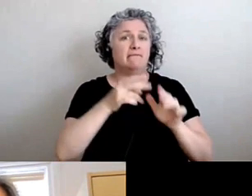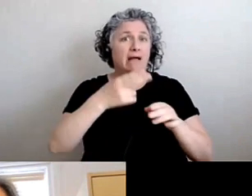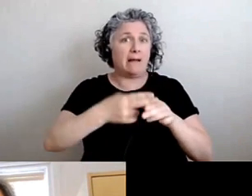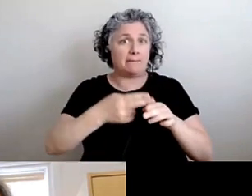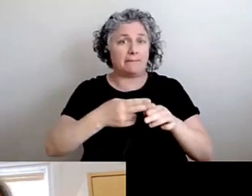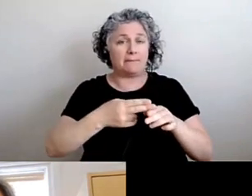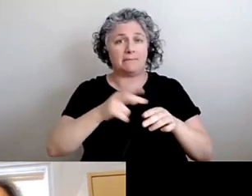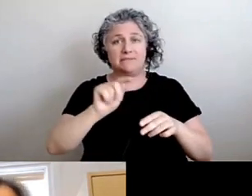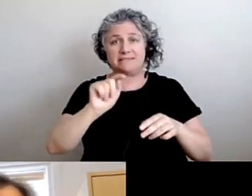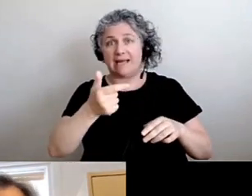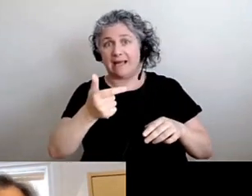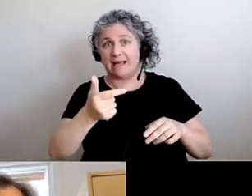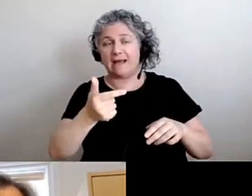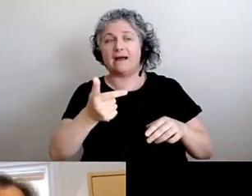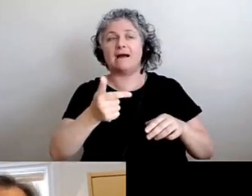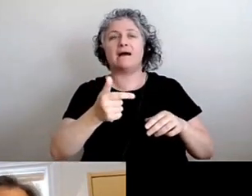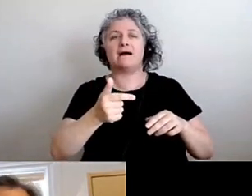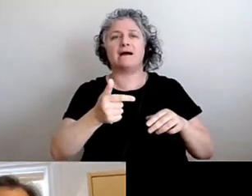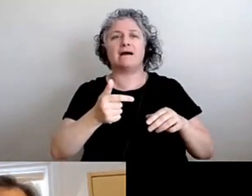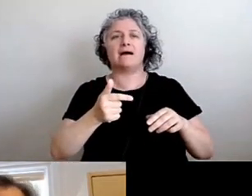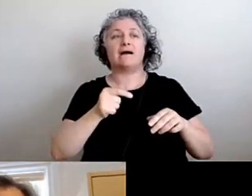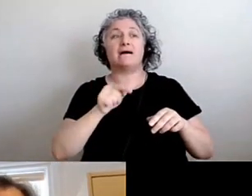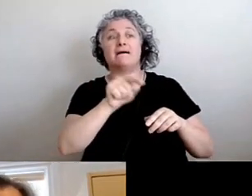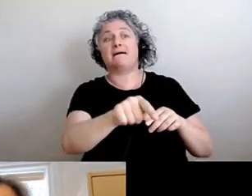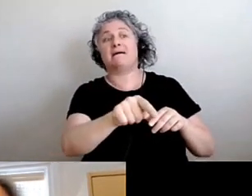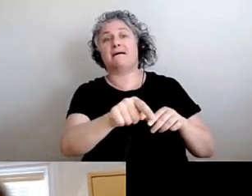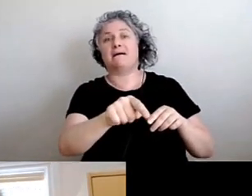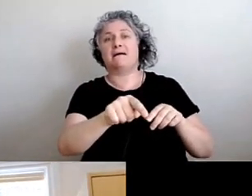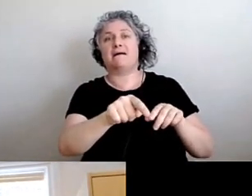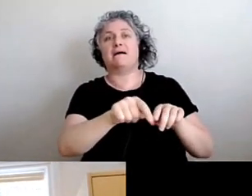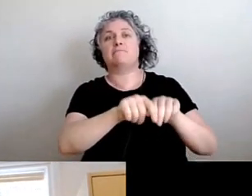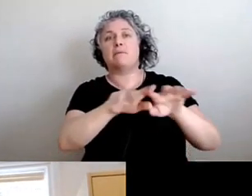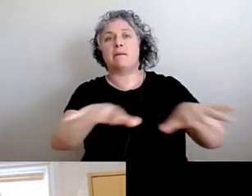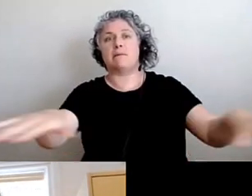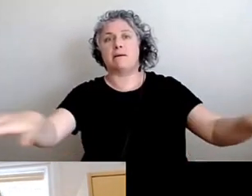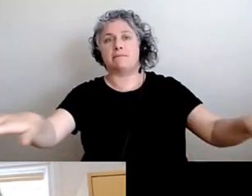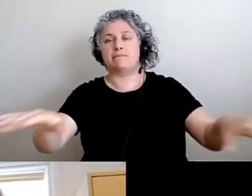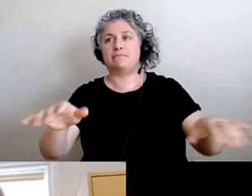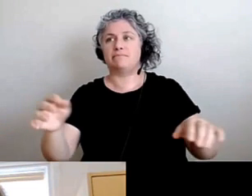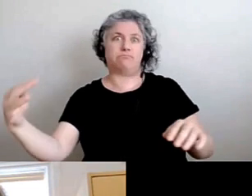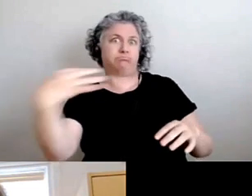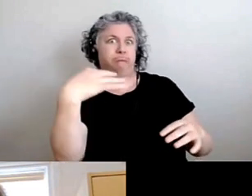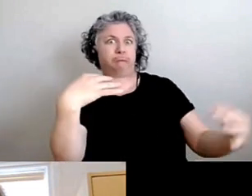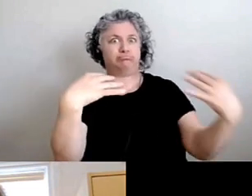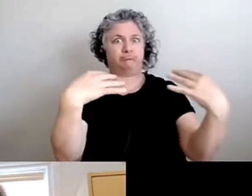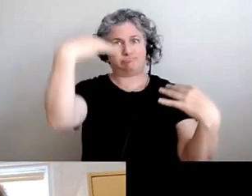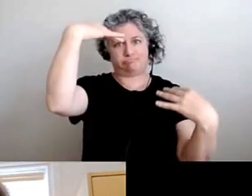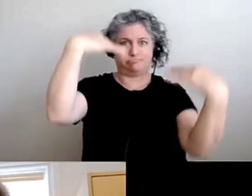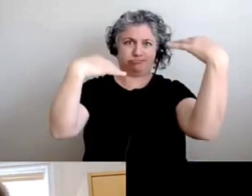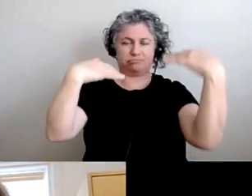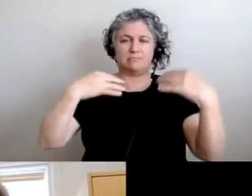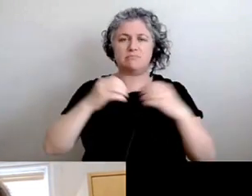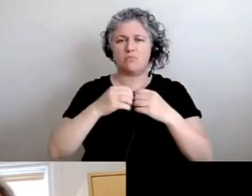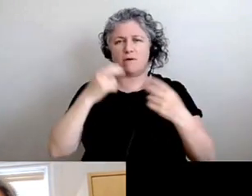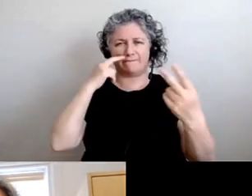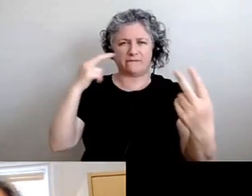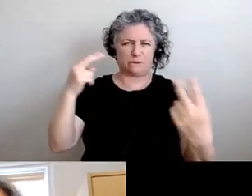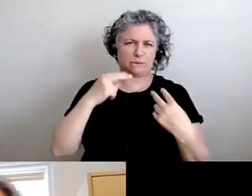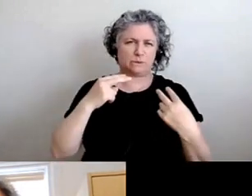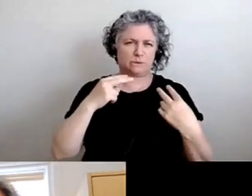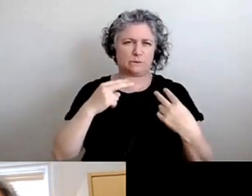than not, everybody, the person you tag has on their Facebook will see that as well. So it gets more.